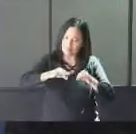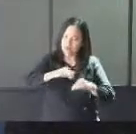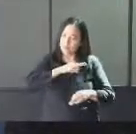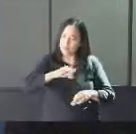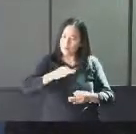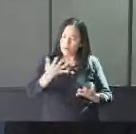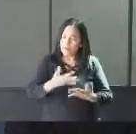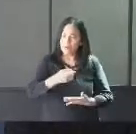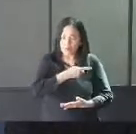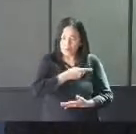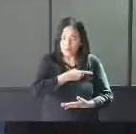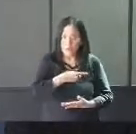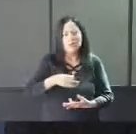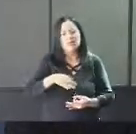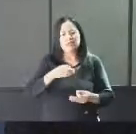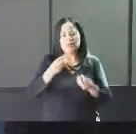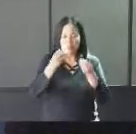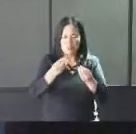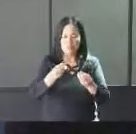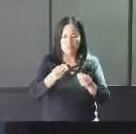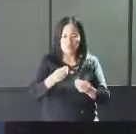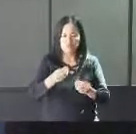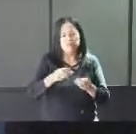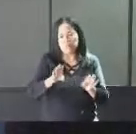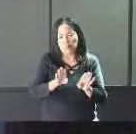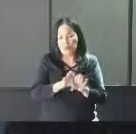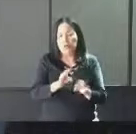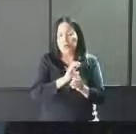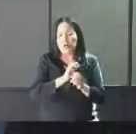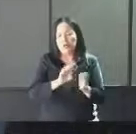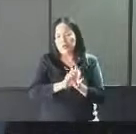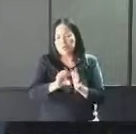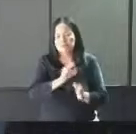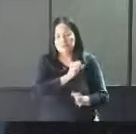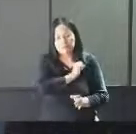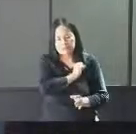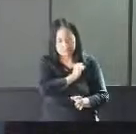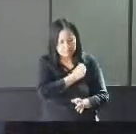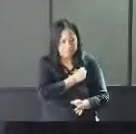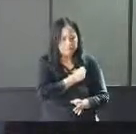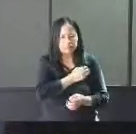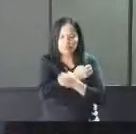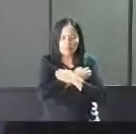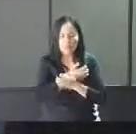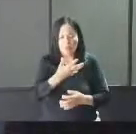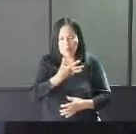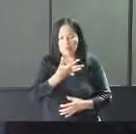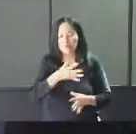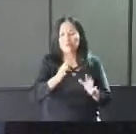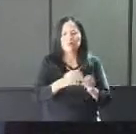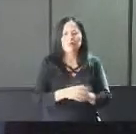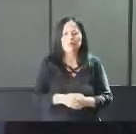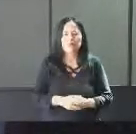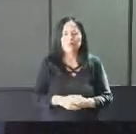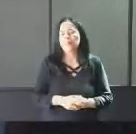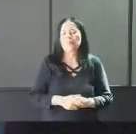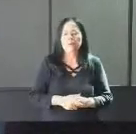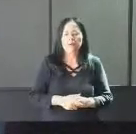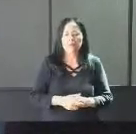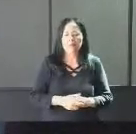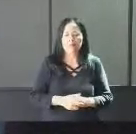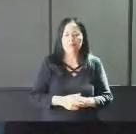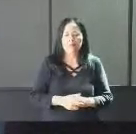economic autonomy and access to other services. You talked about territoriality. Isabel said that this